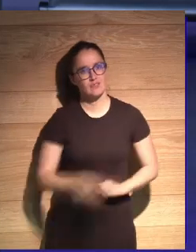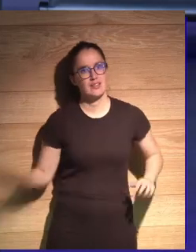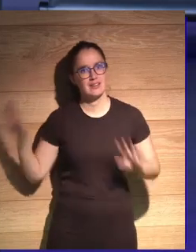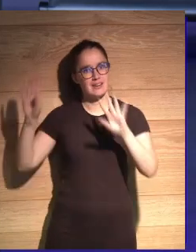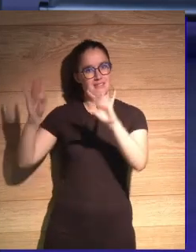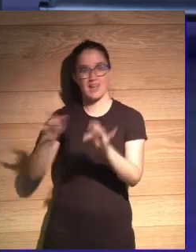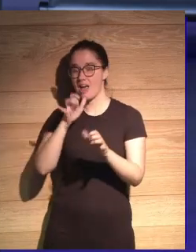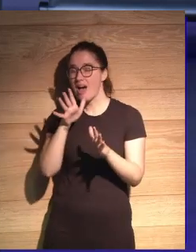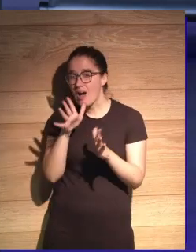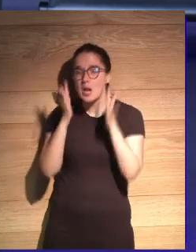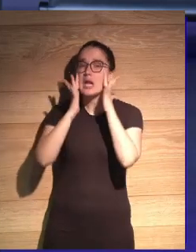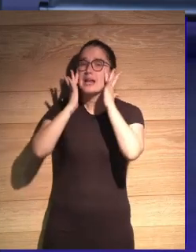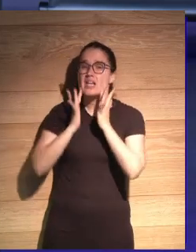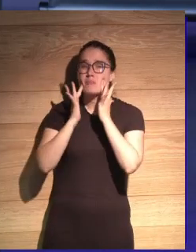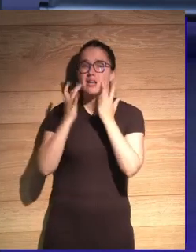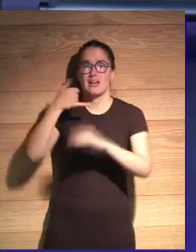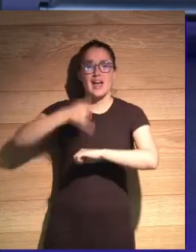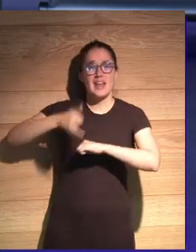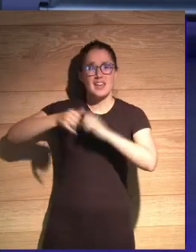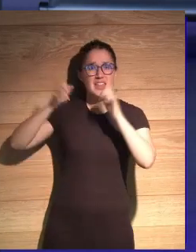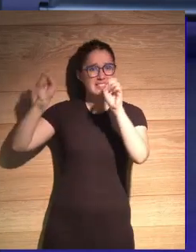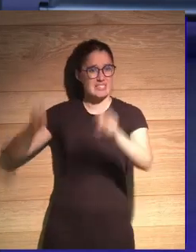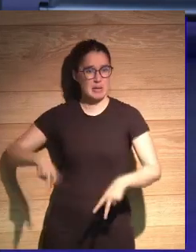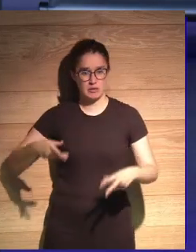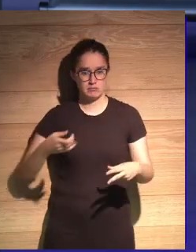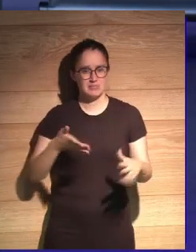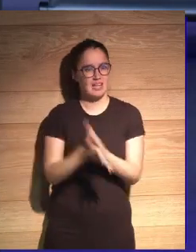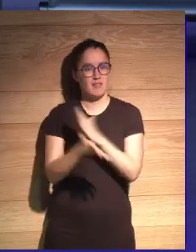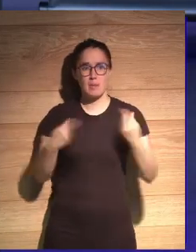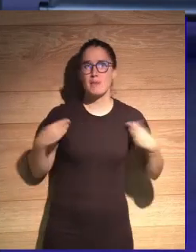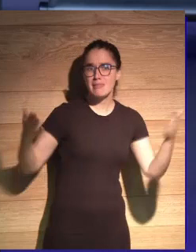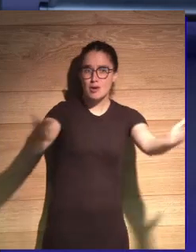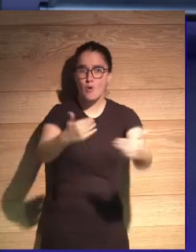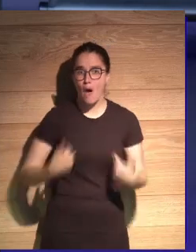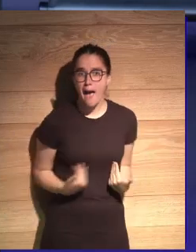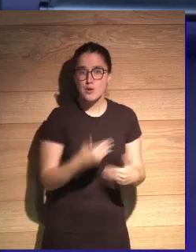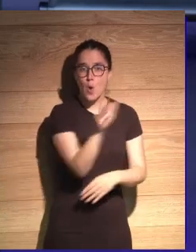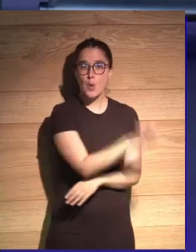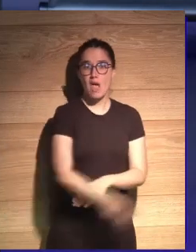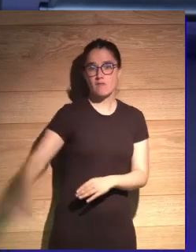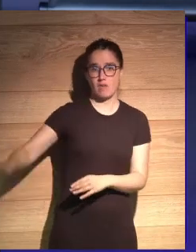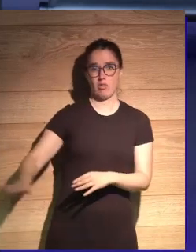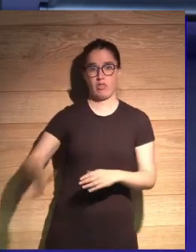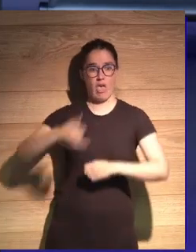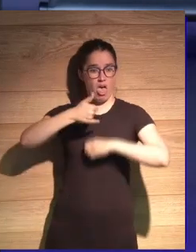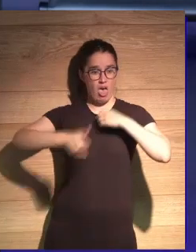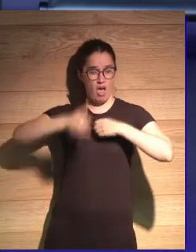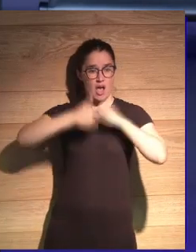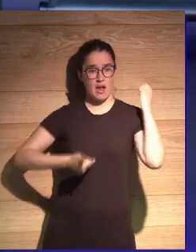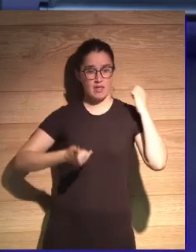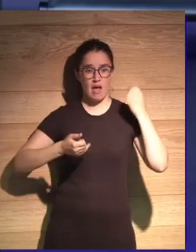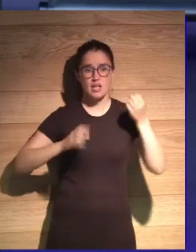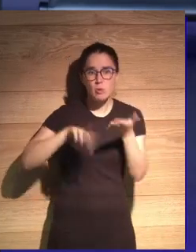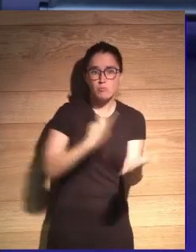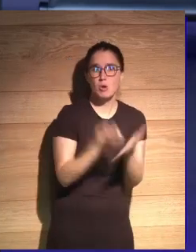evil is not in video games, but in these knees without injuries, these knees of children without injuries. Children that